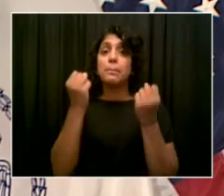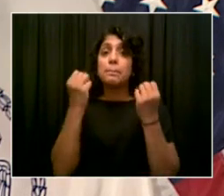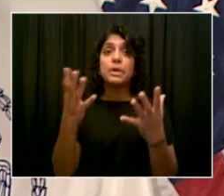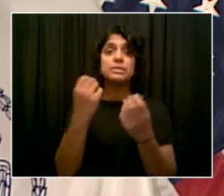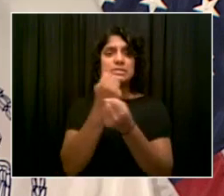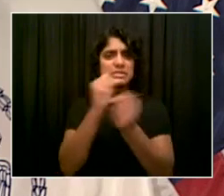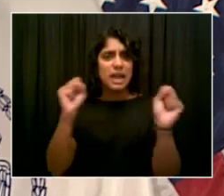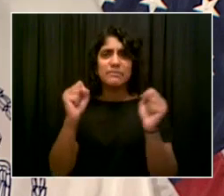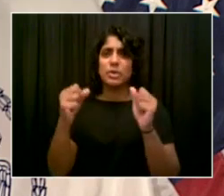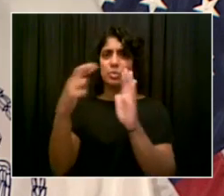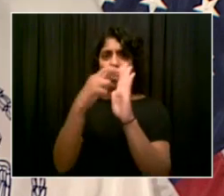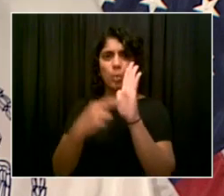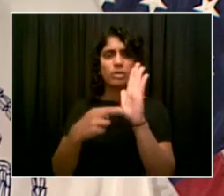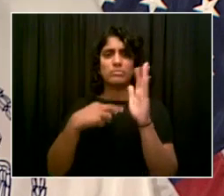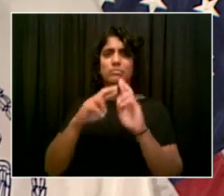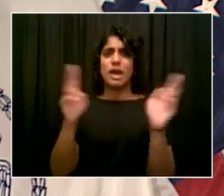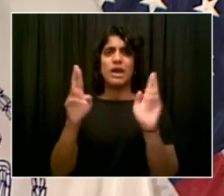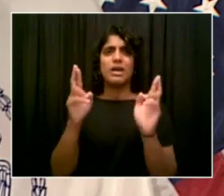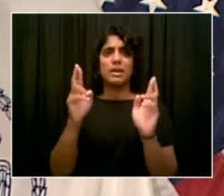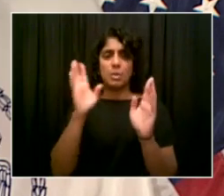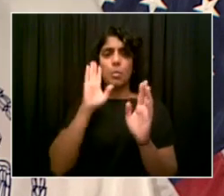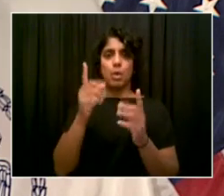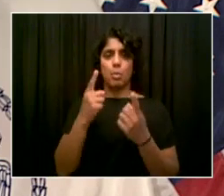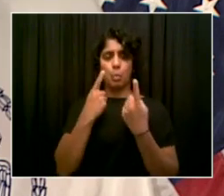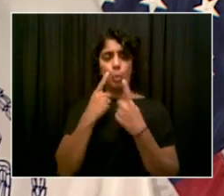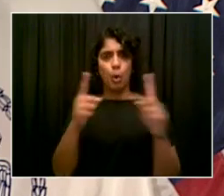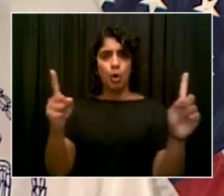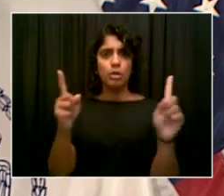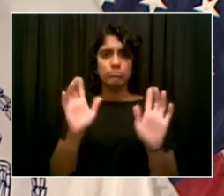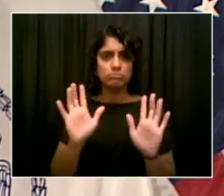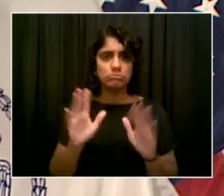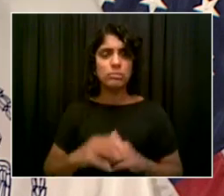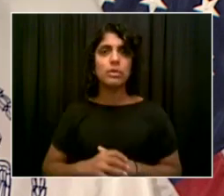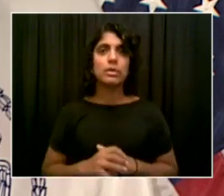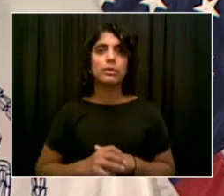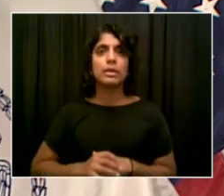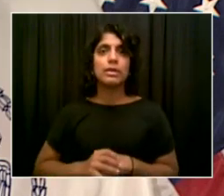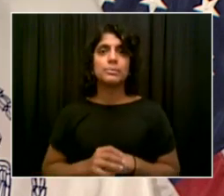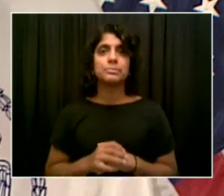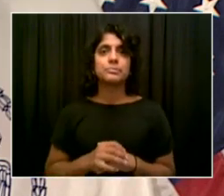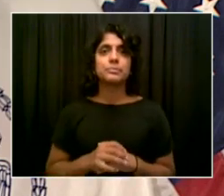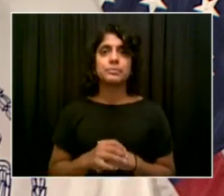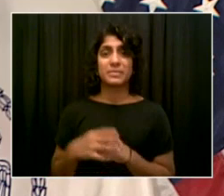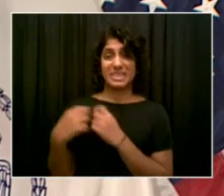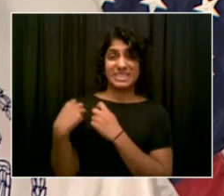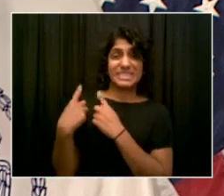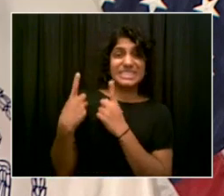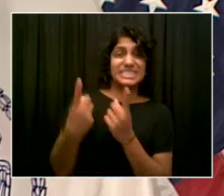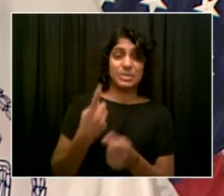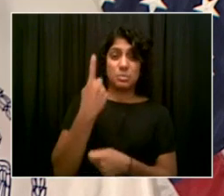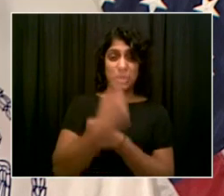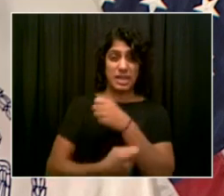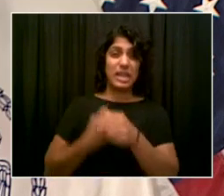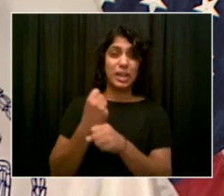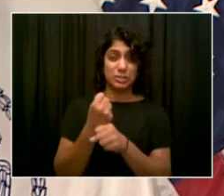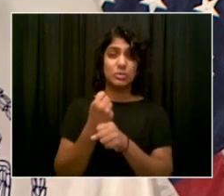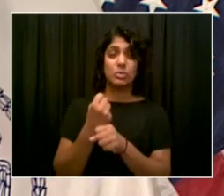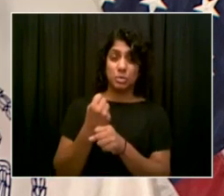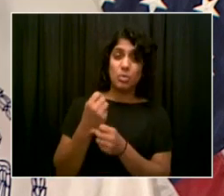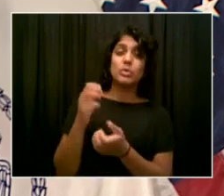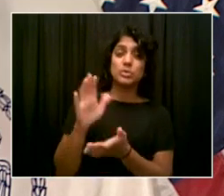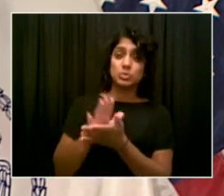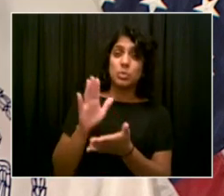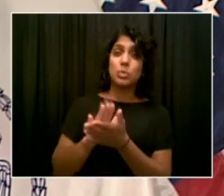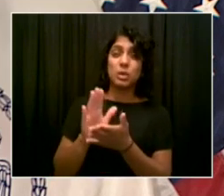of the school year, positivity in the schools is almost non-existent, which is just beautiful. So we're going to keep a lot of those same pieces